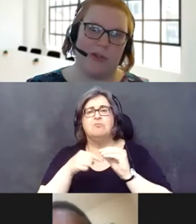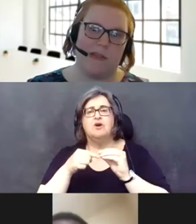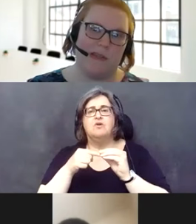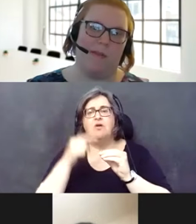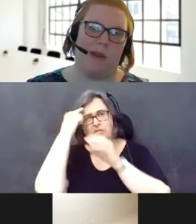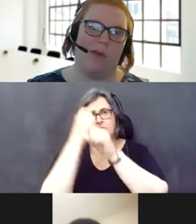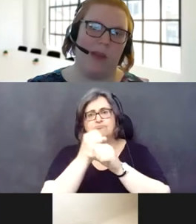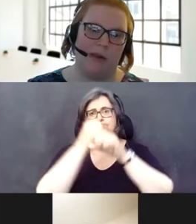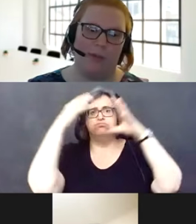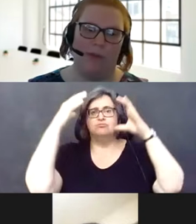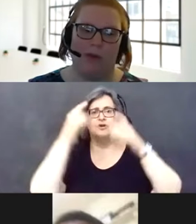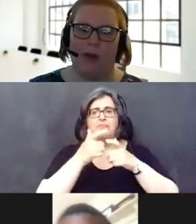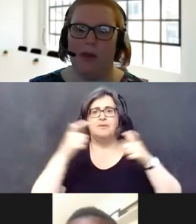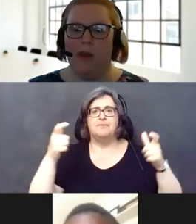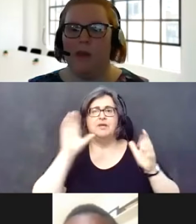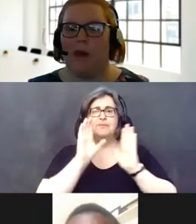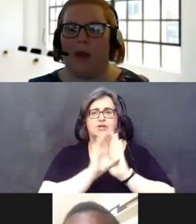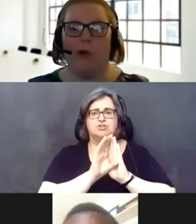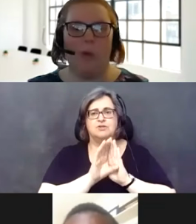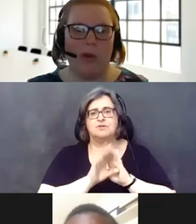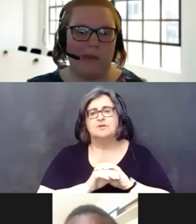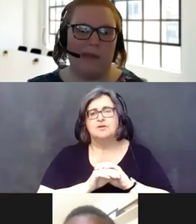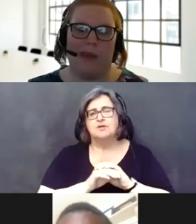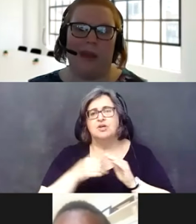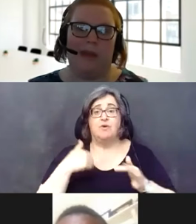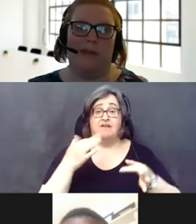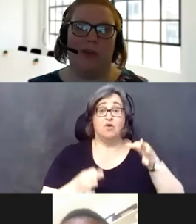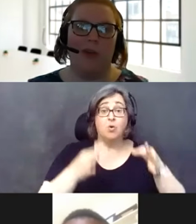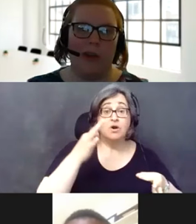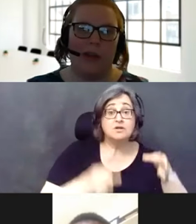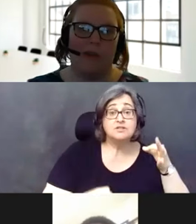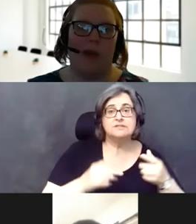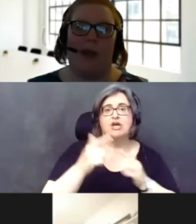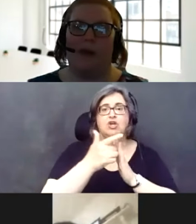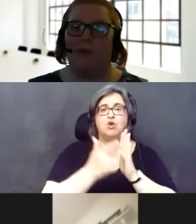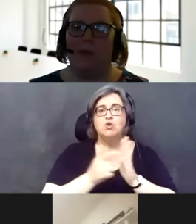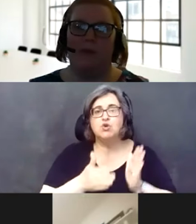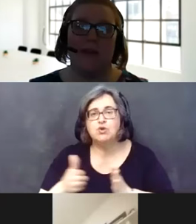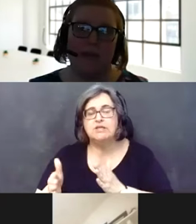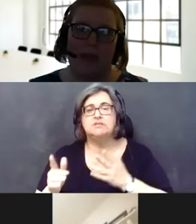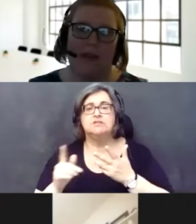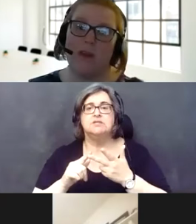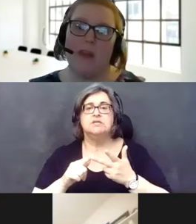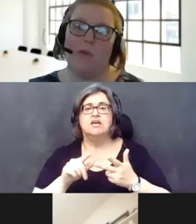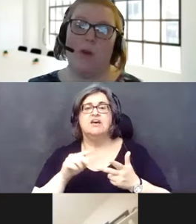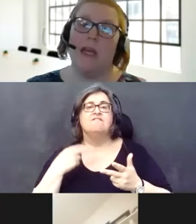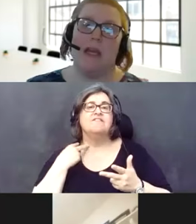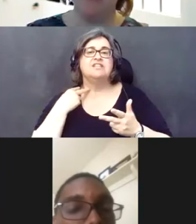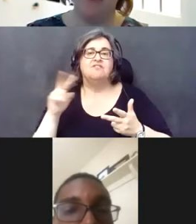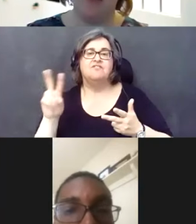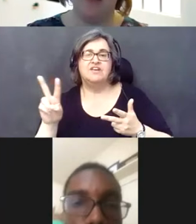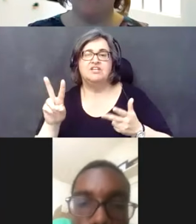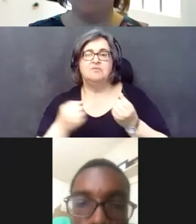picture system that we're in. We've got courts and attorneys. We have victim advocates working